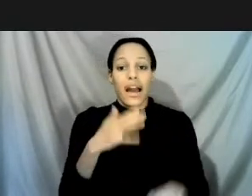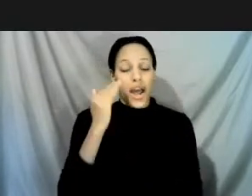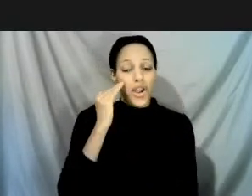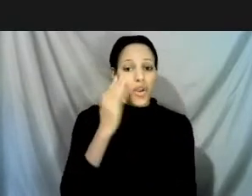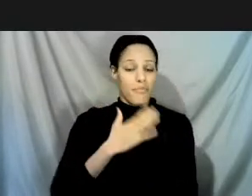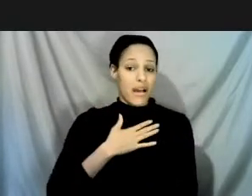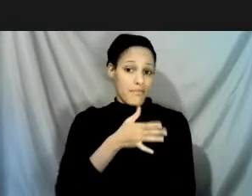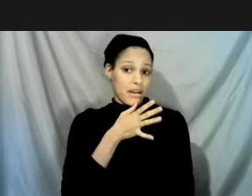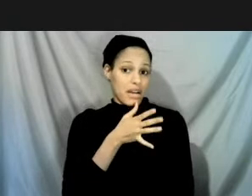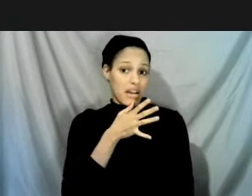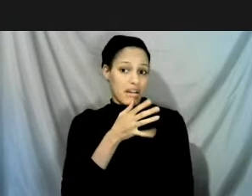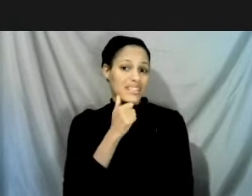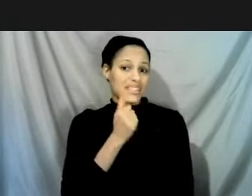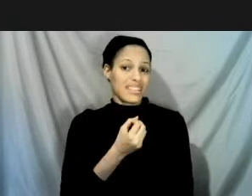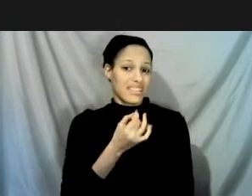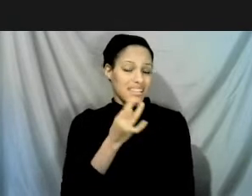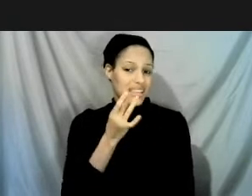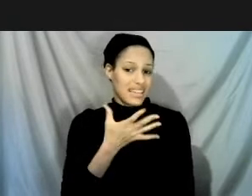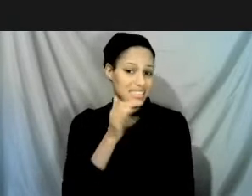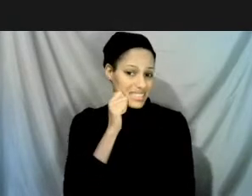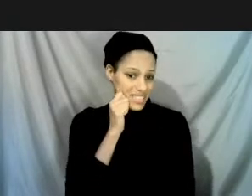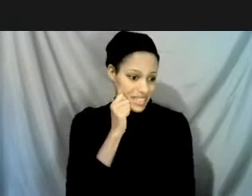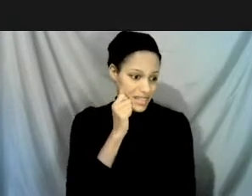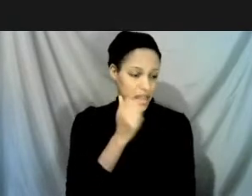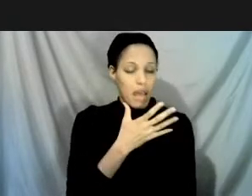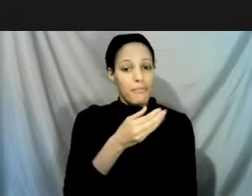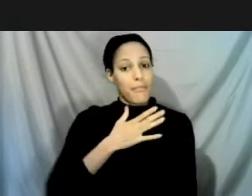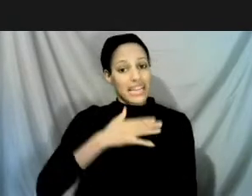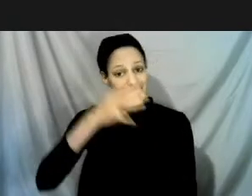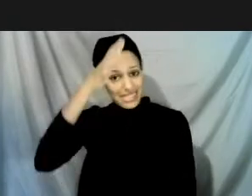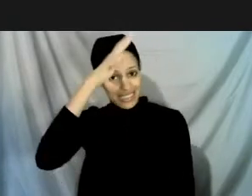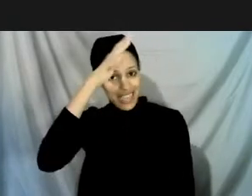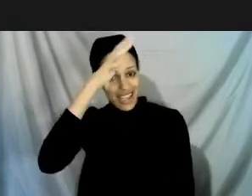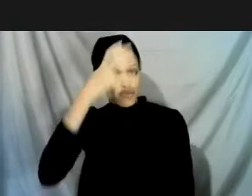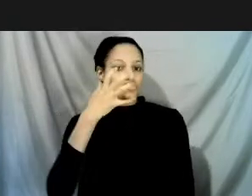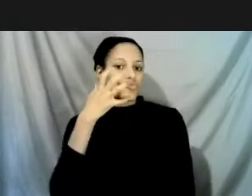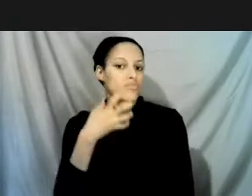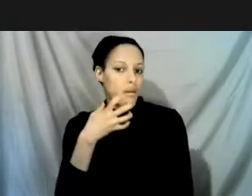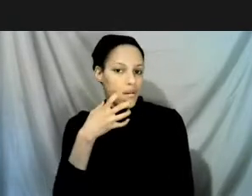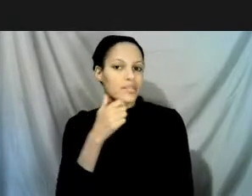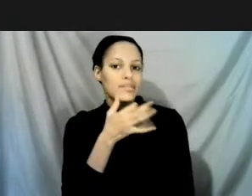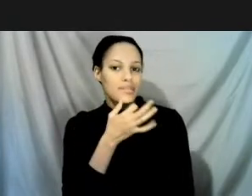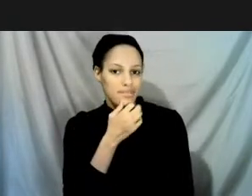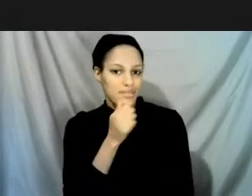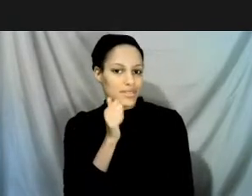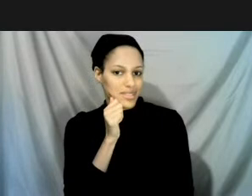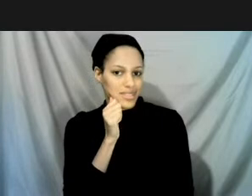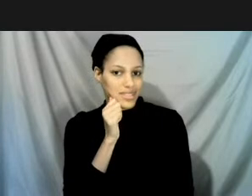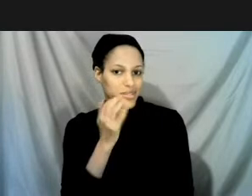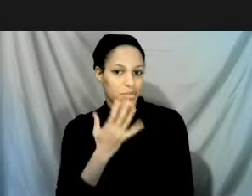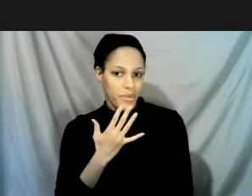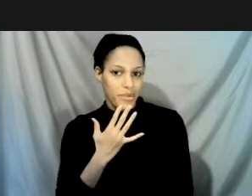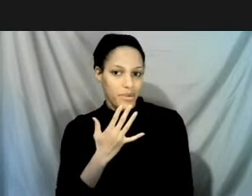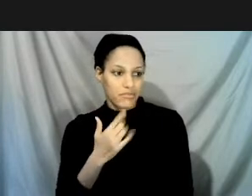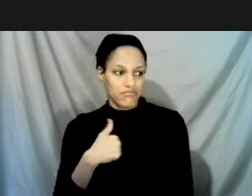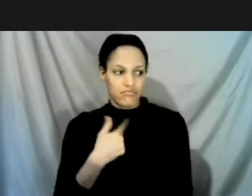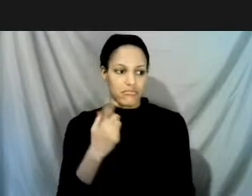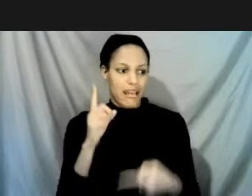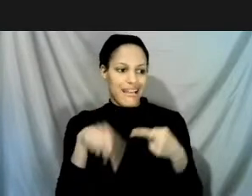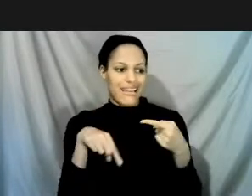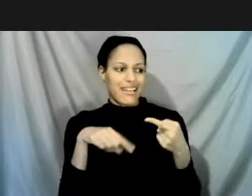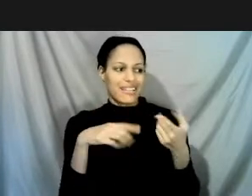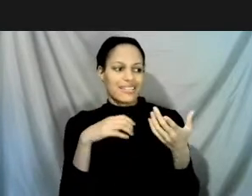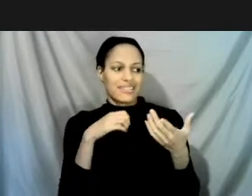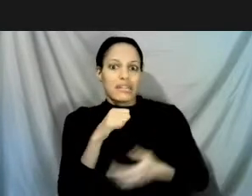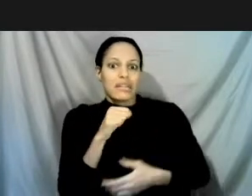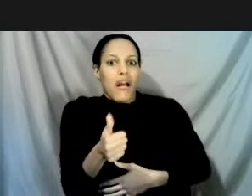and my father was very dark skinned. And I couldn't not like dark people, and I couldn't